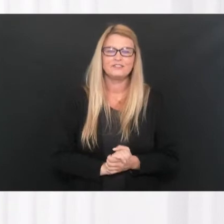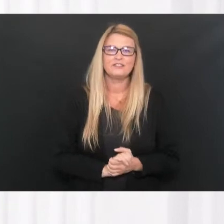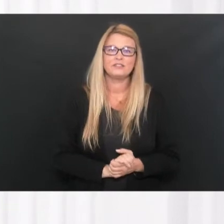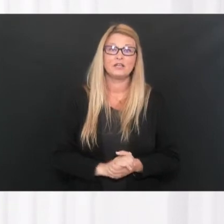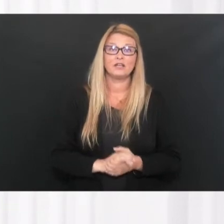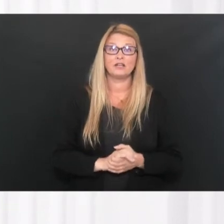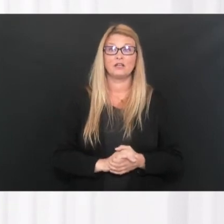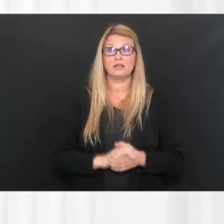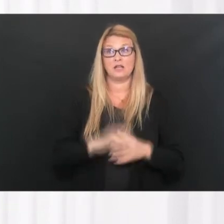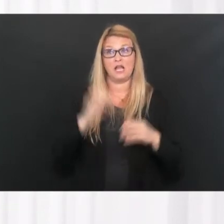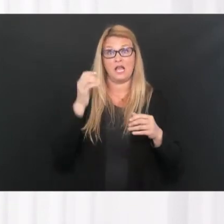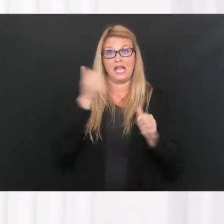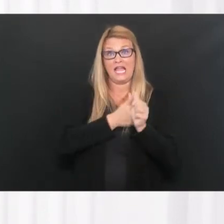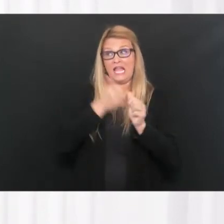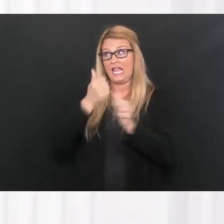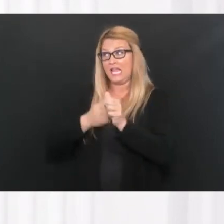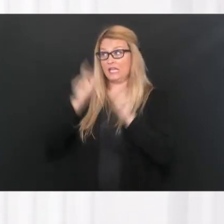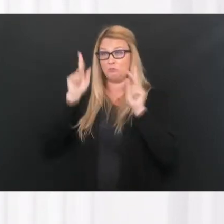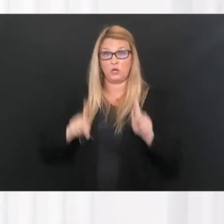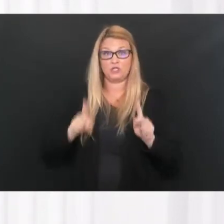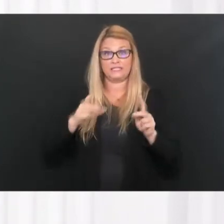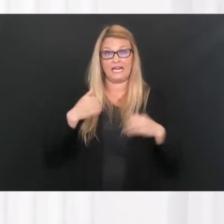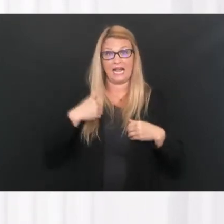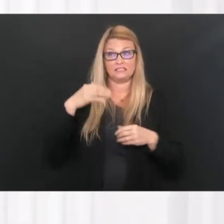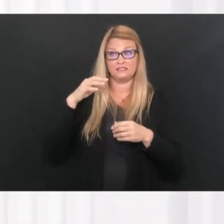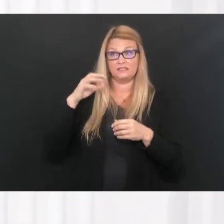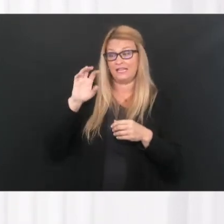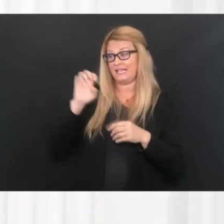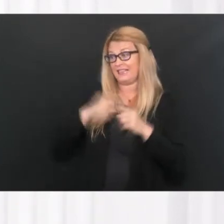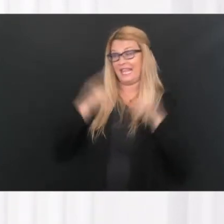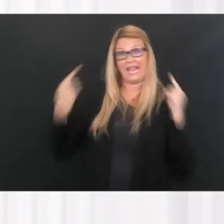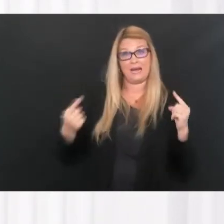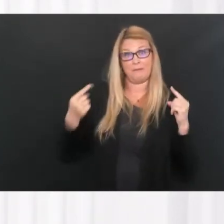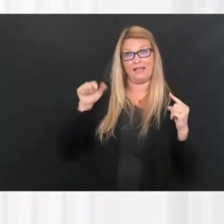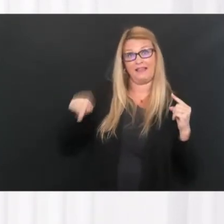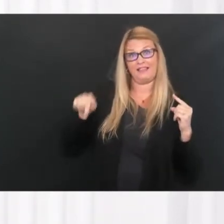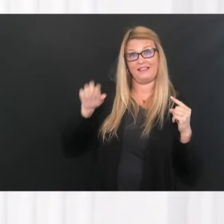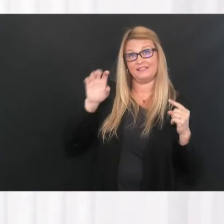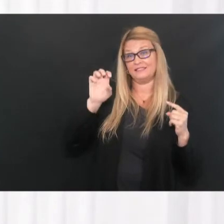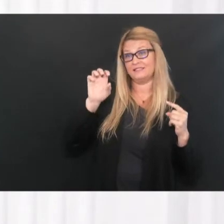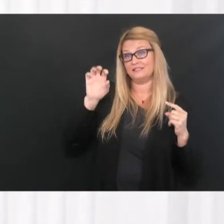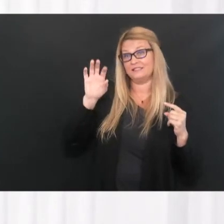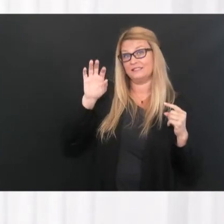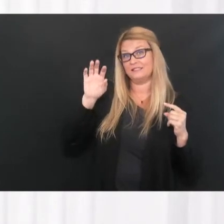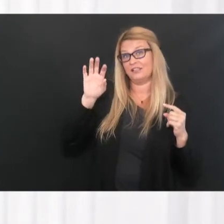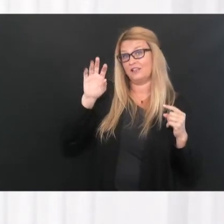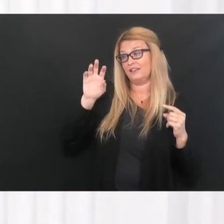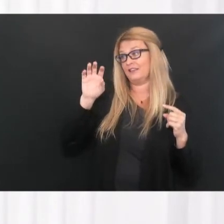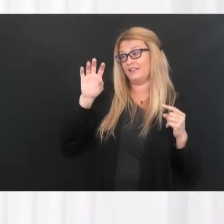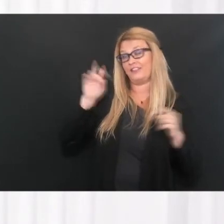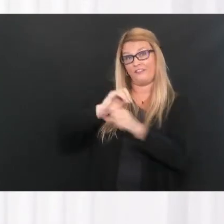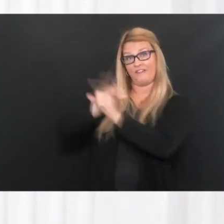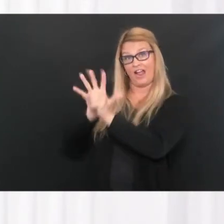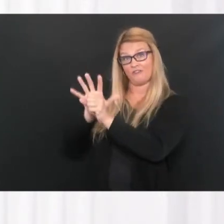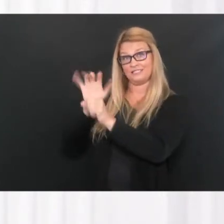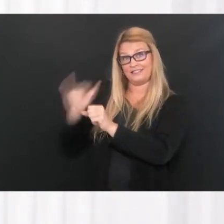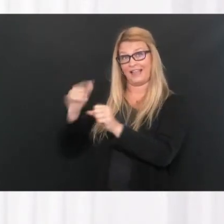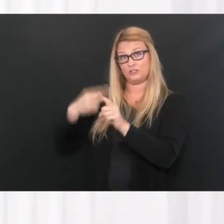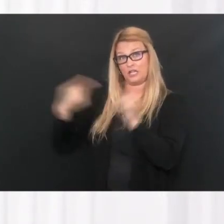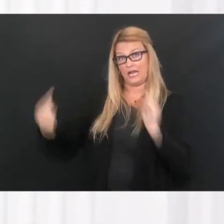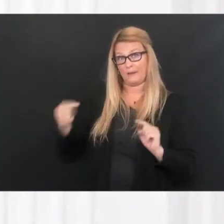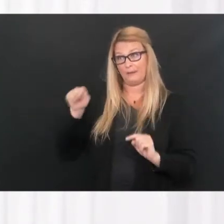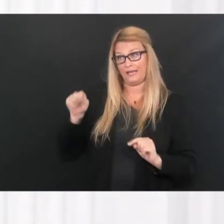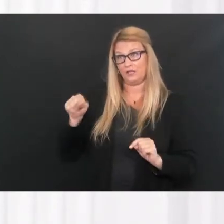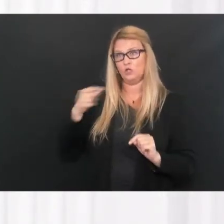enemy has a vote, and the enemy is the virus, and the virus is changing, and we got to be agile and flexible to deal with